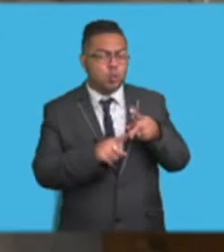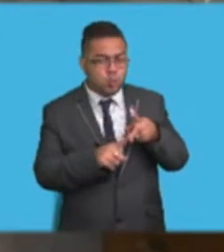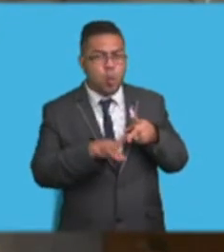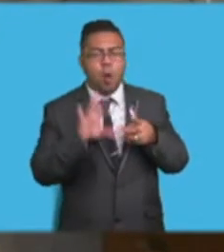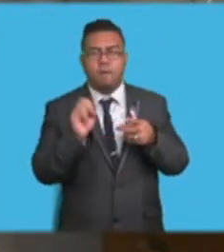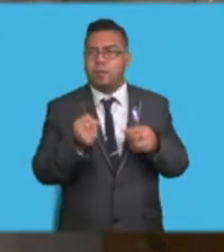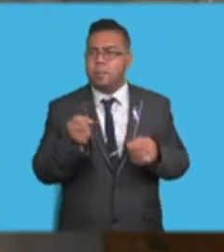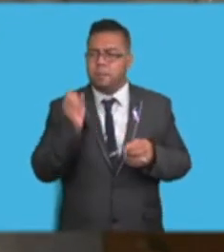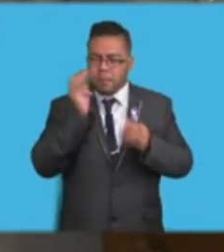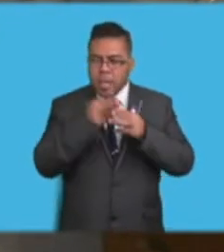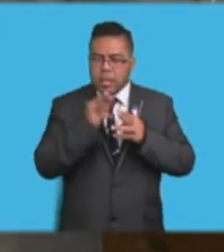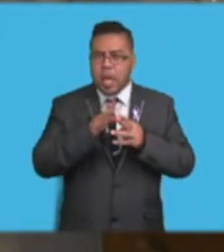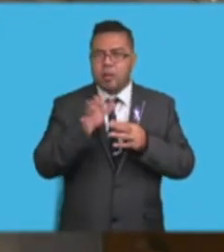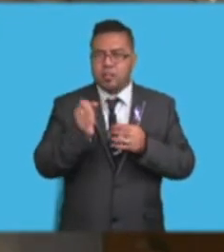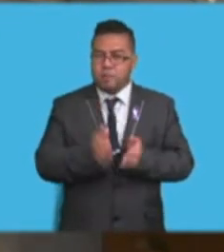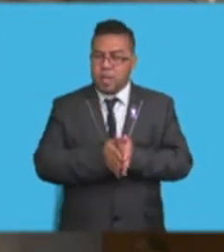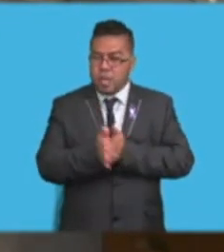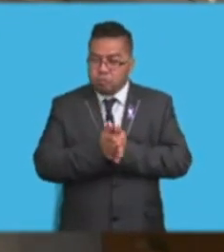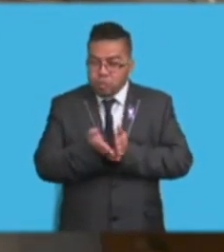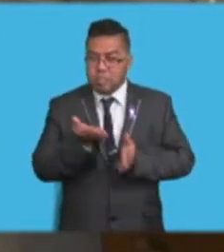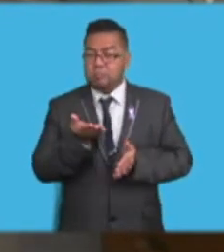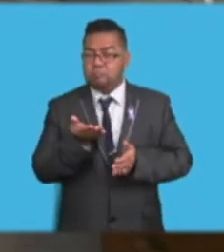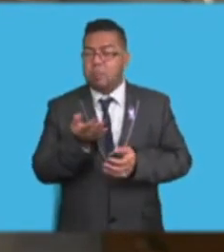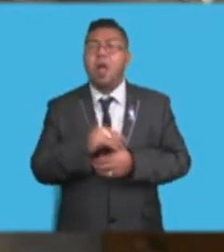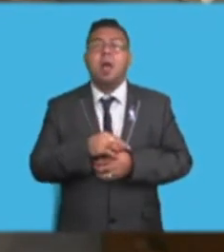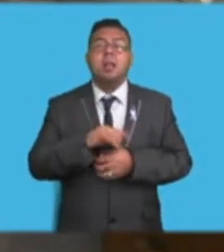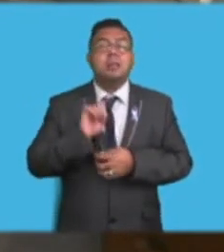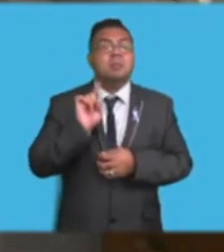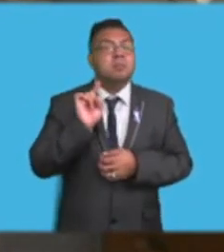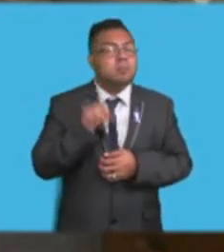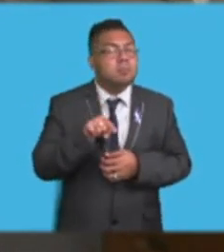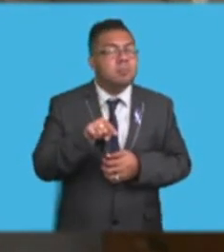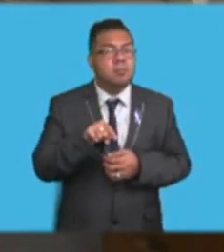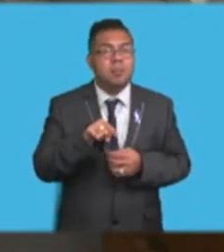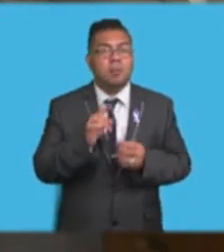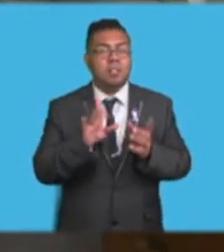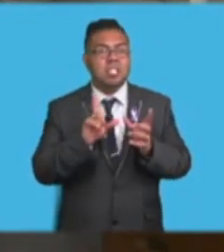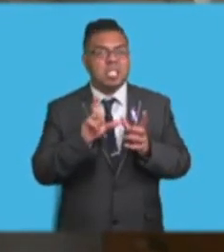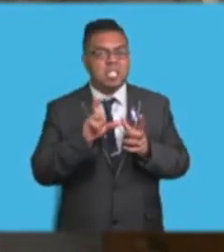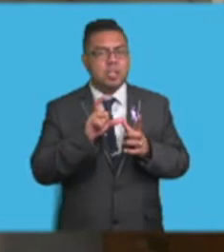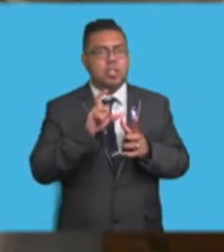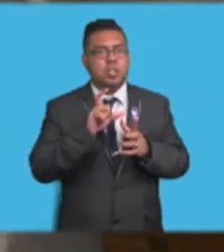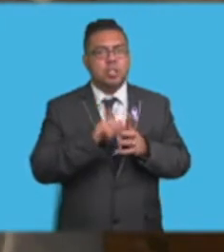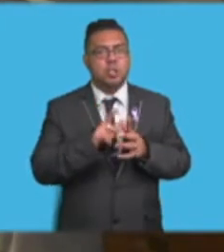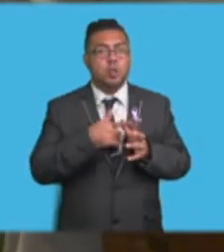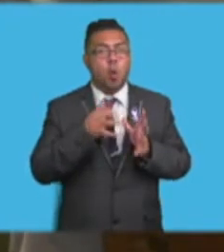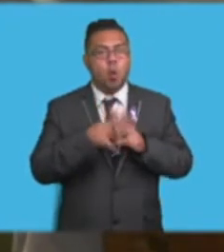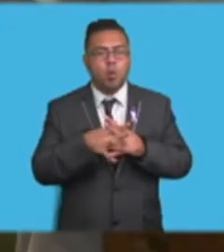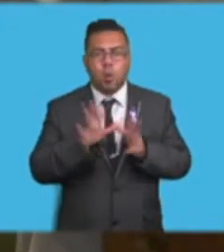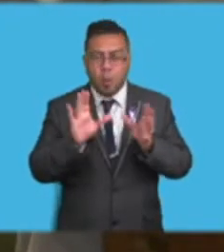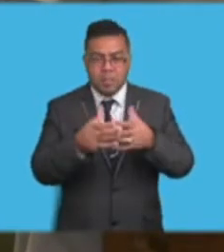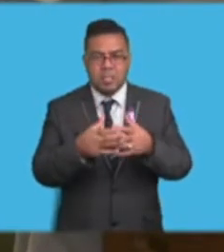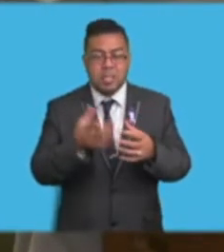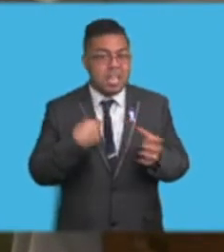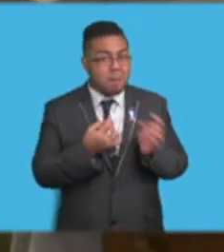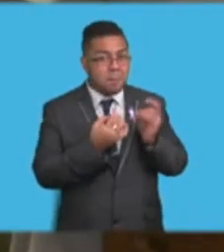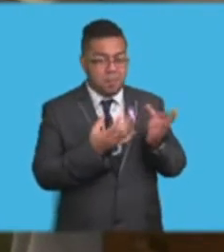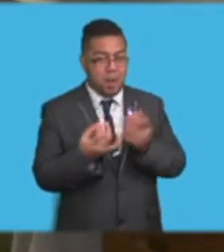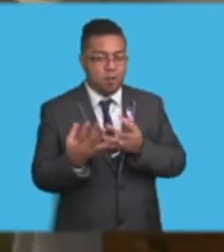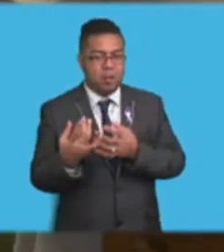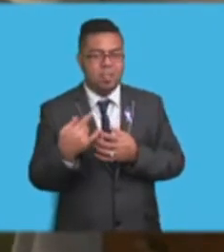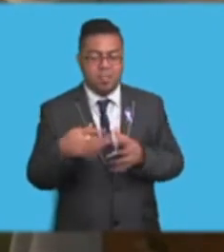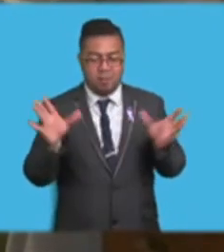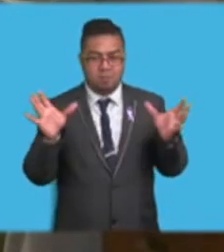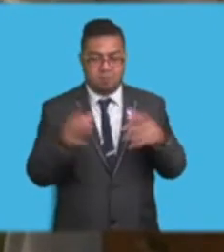areas of interest identified by the CEDAW Committee in relation to Fiji. Madam Speaker, in preparing the state delegation for